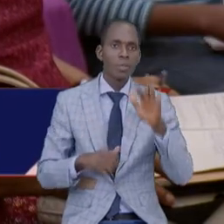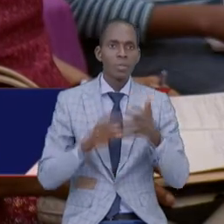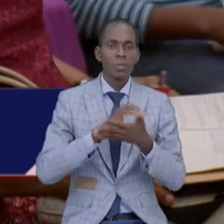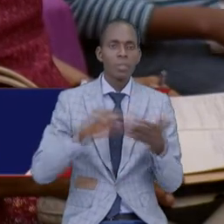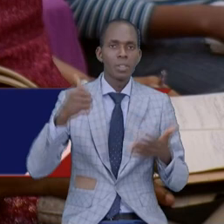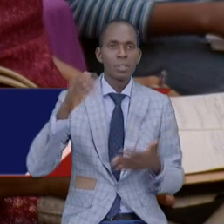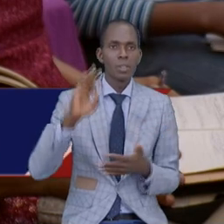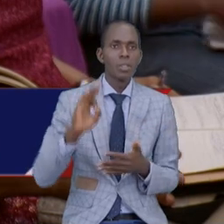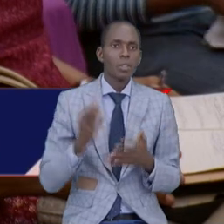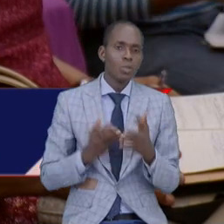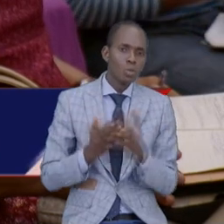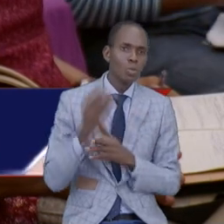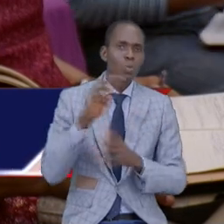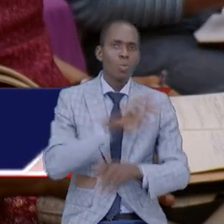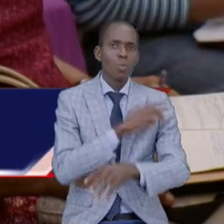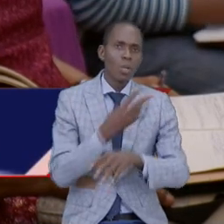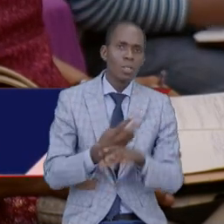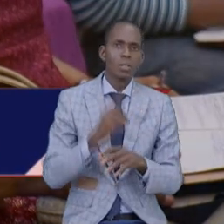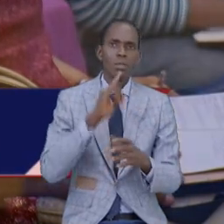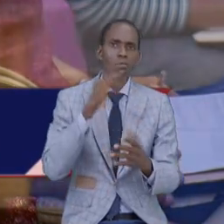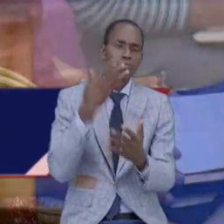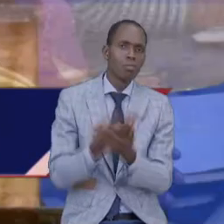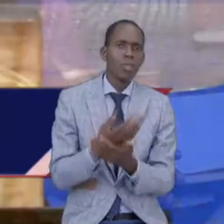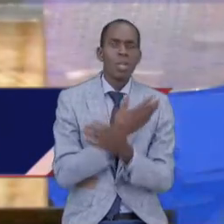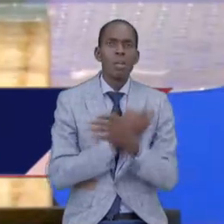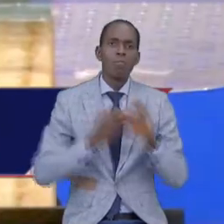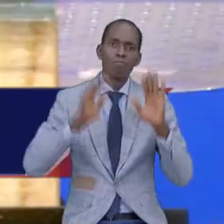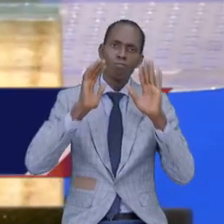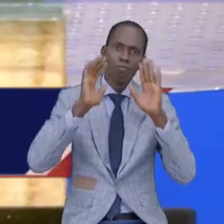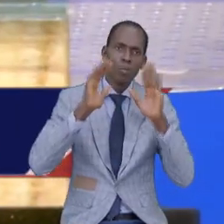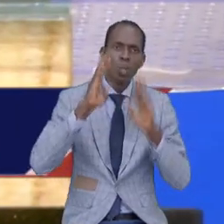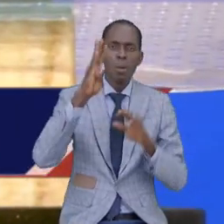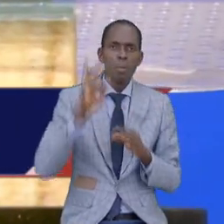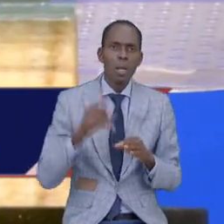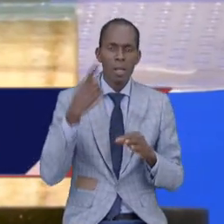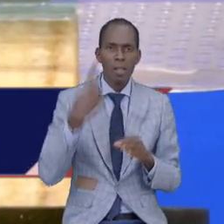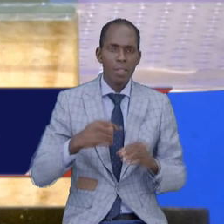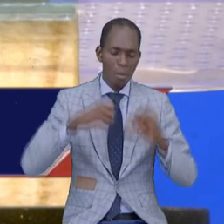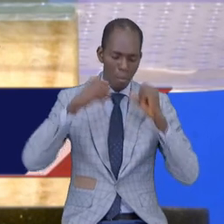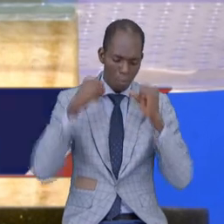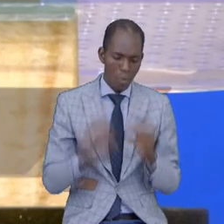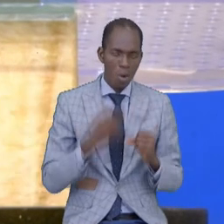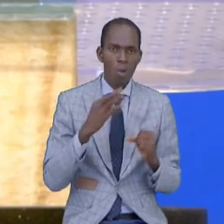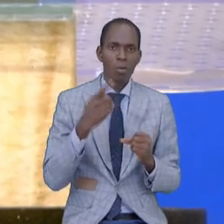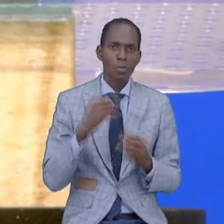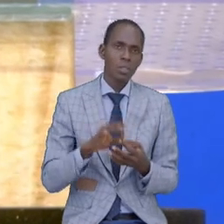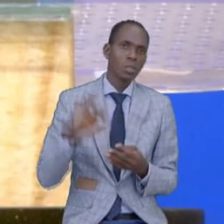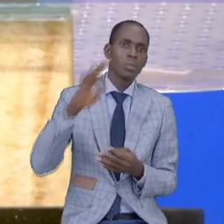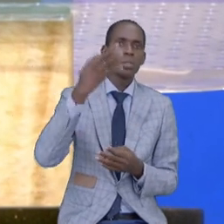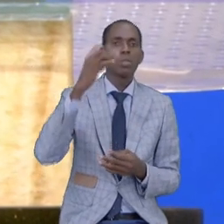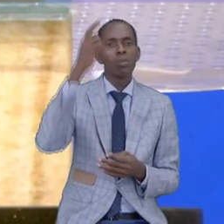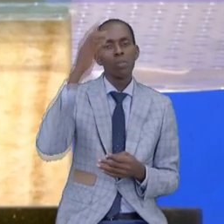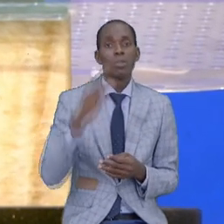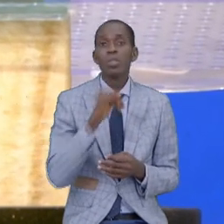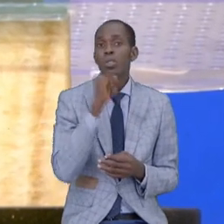through mighty signs and wonders, by the power of the Spirit of God. Not